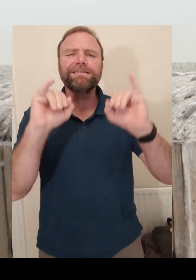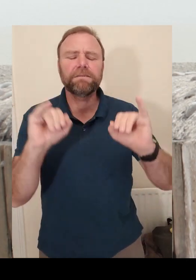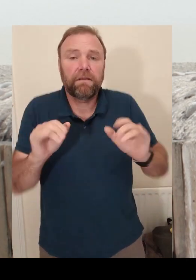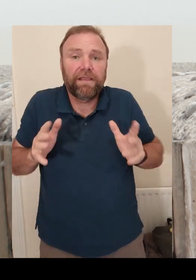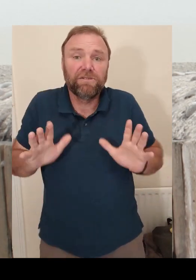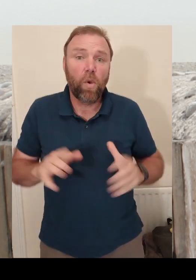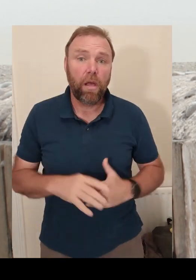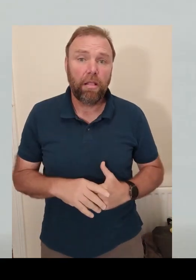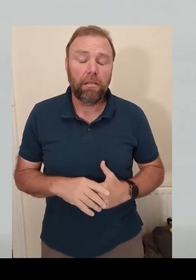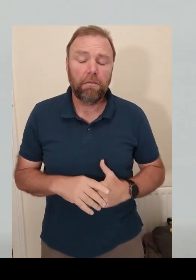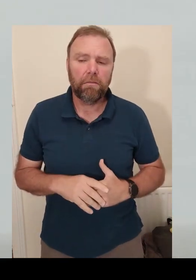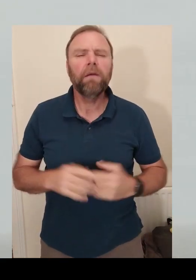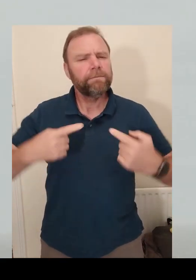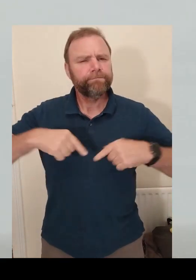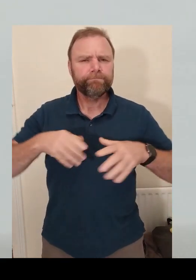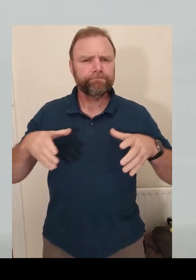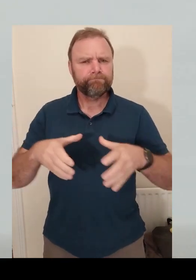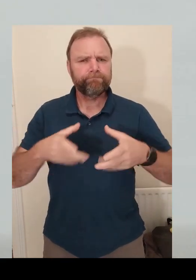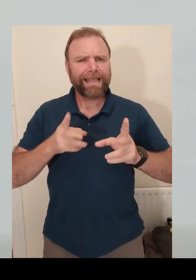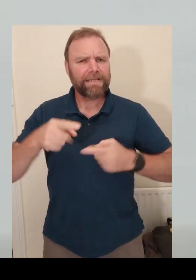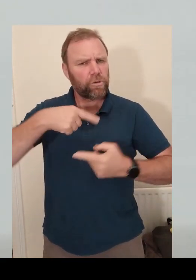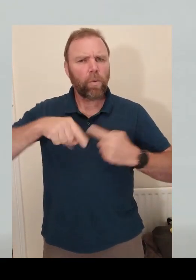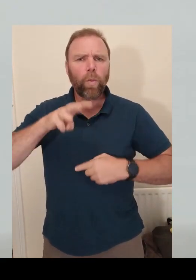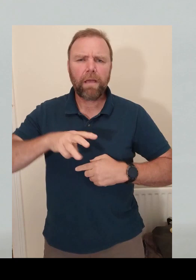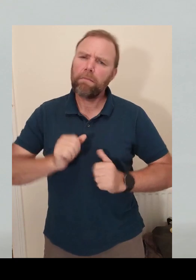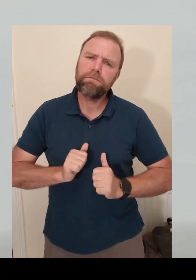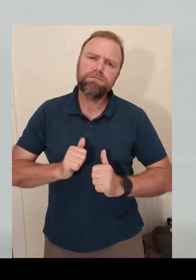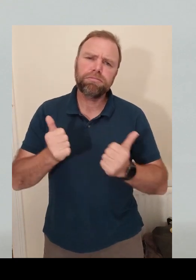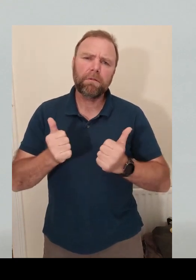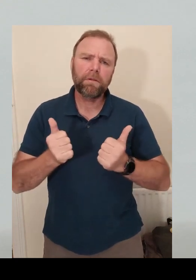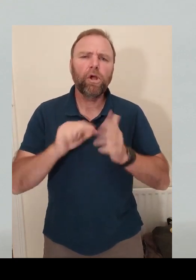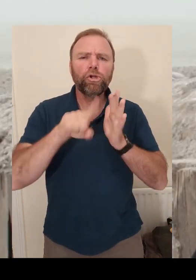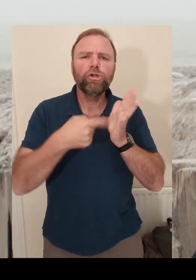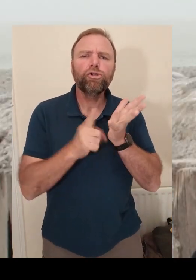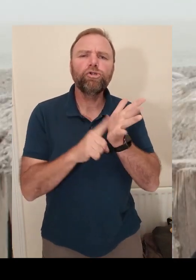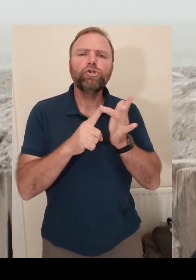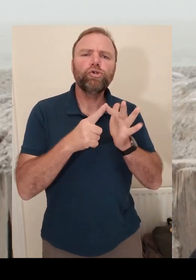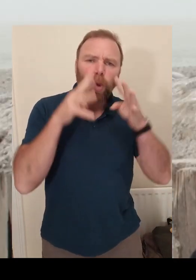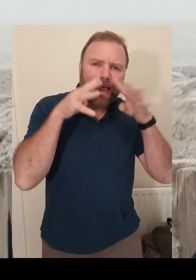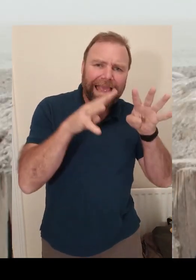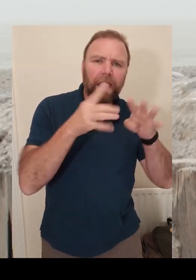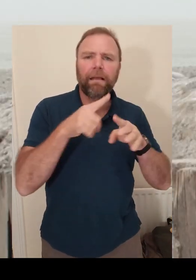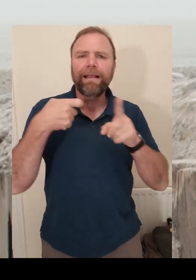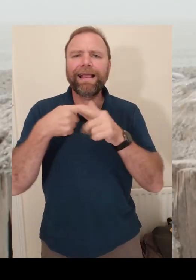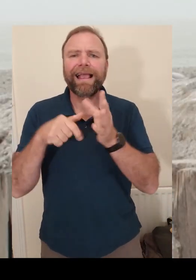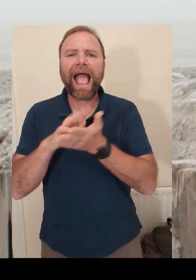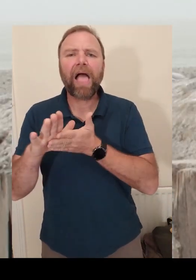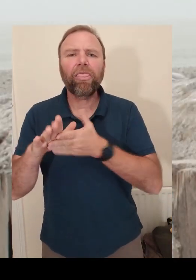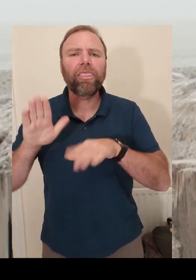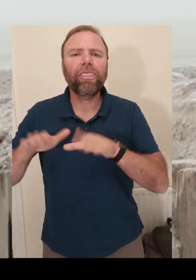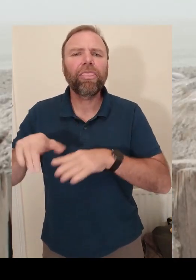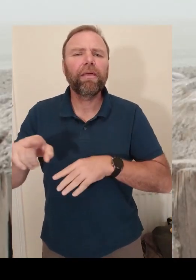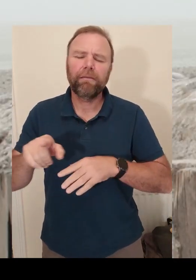and crises. The team of interpreters in Wales has been brilliant. Julie and Kath,